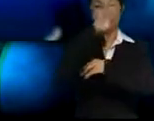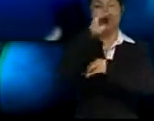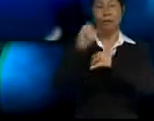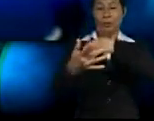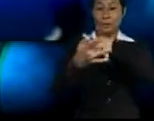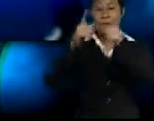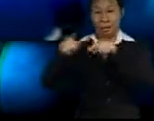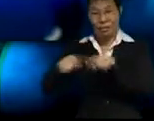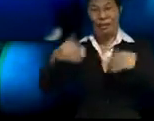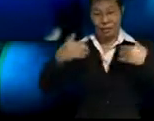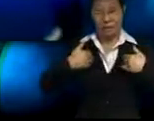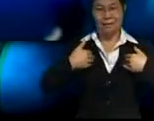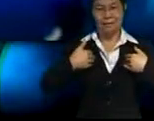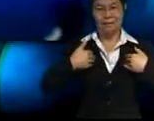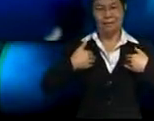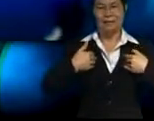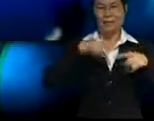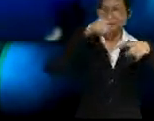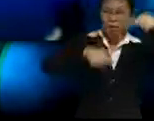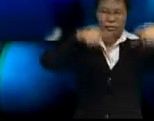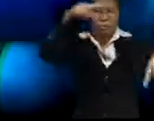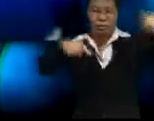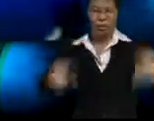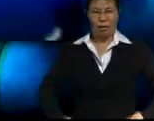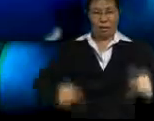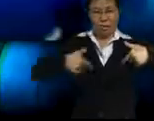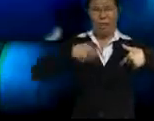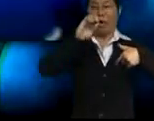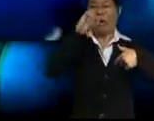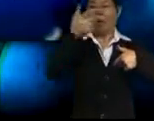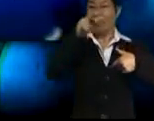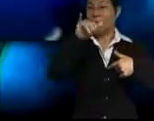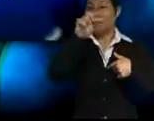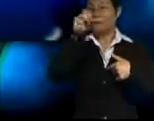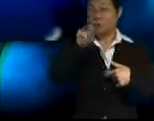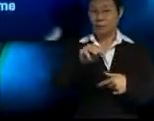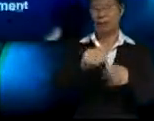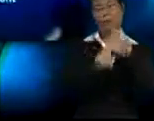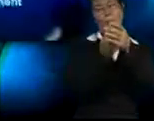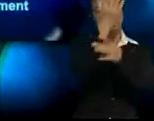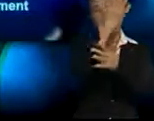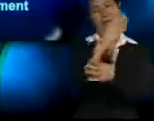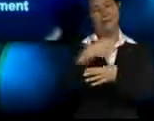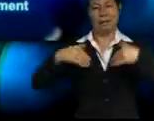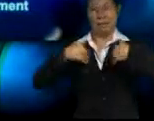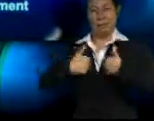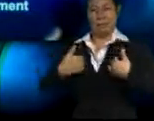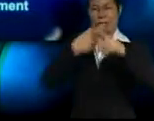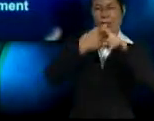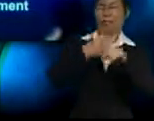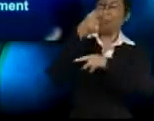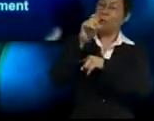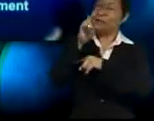Biodiversity is the existence of a variety of living organisms, plants and animals,